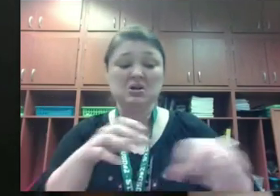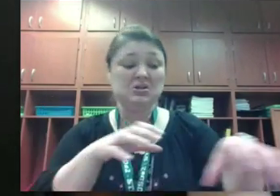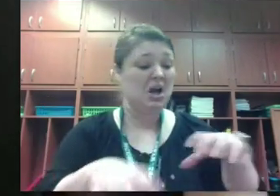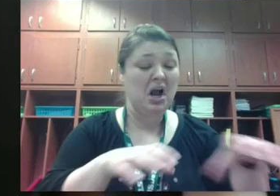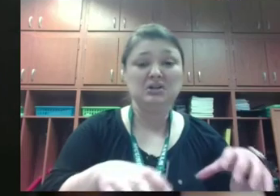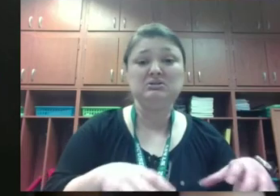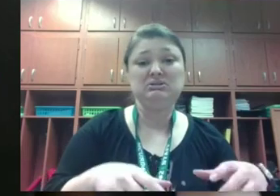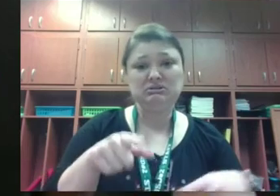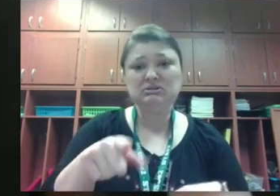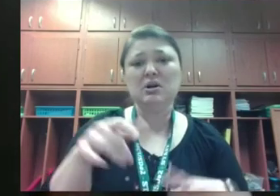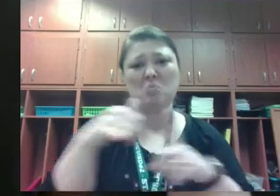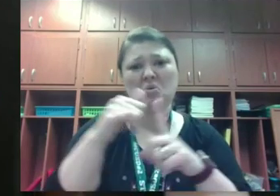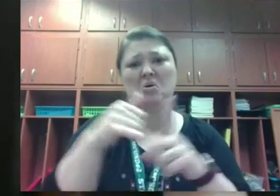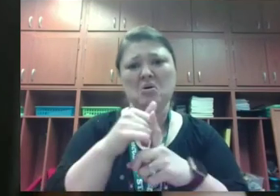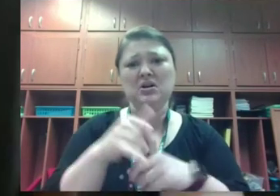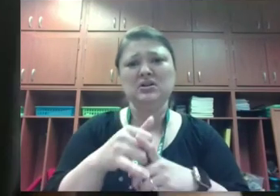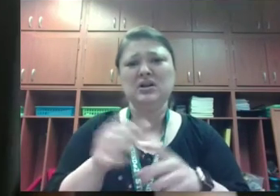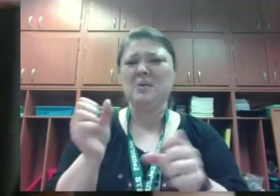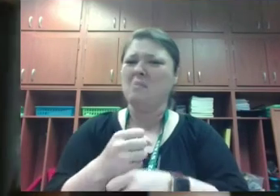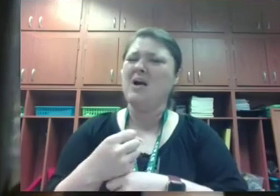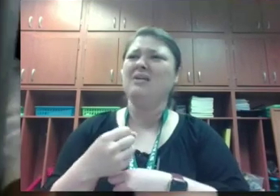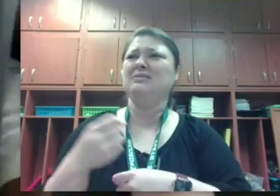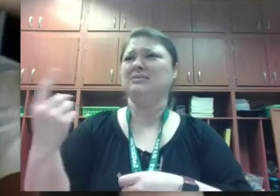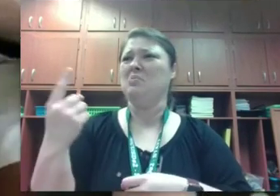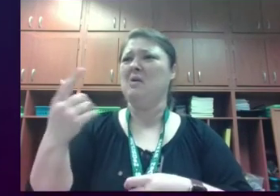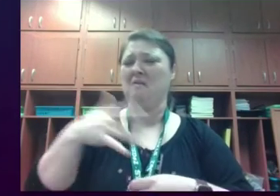bad, and it's usually often repeated.